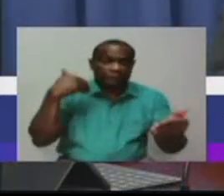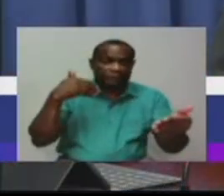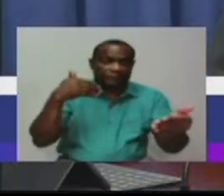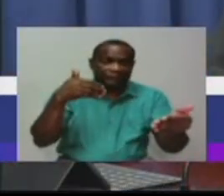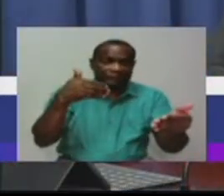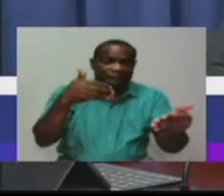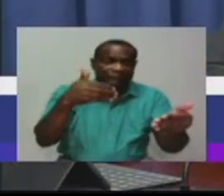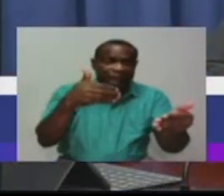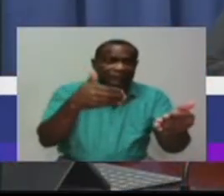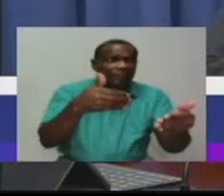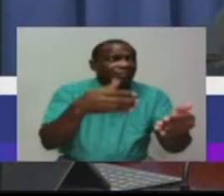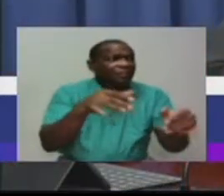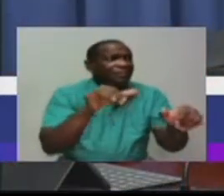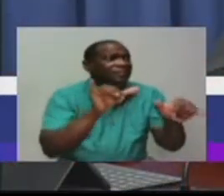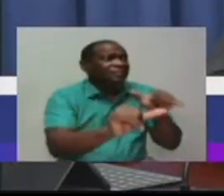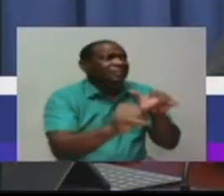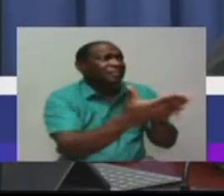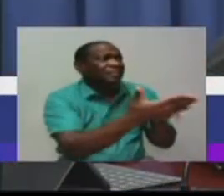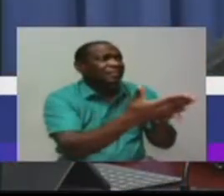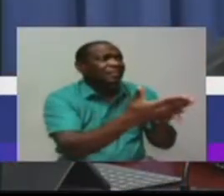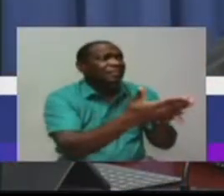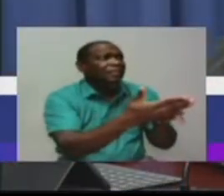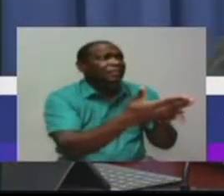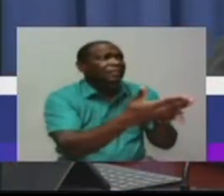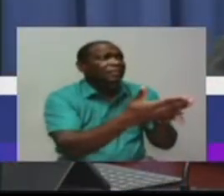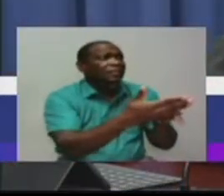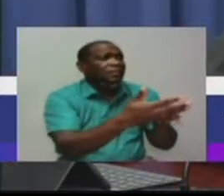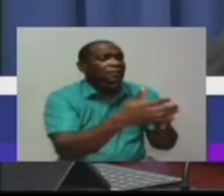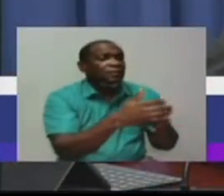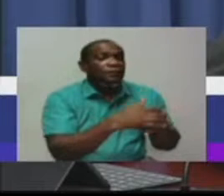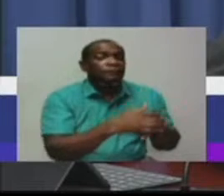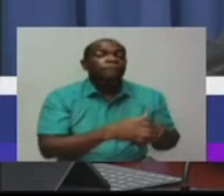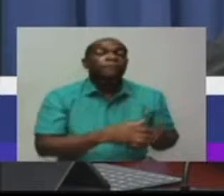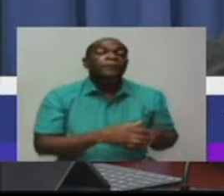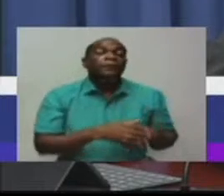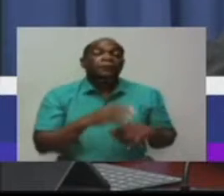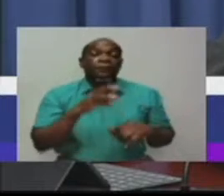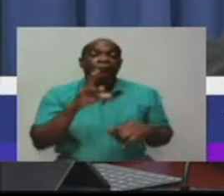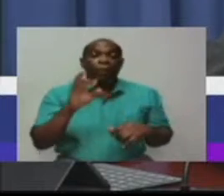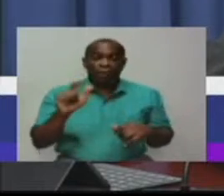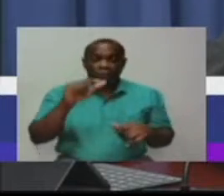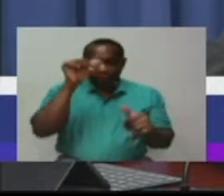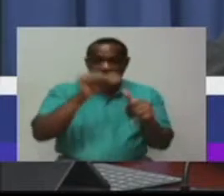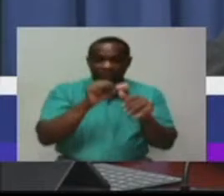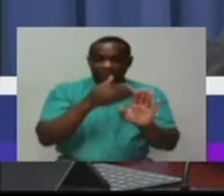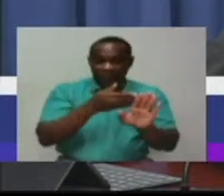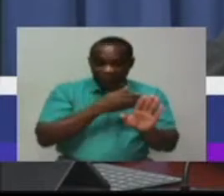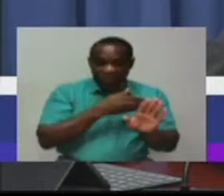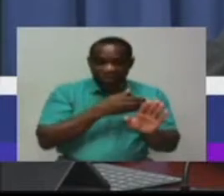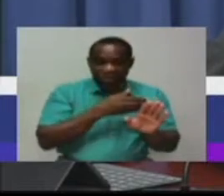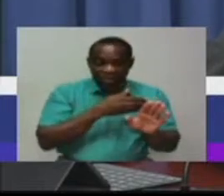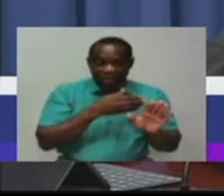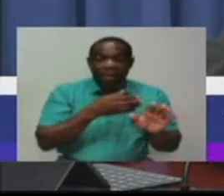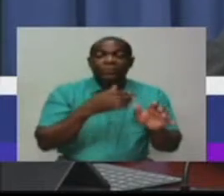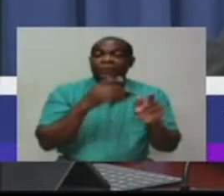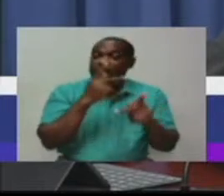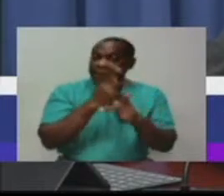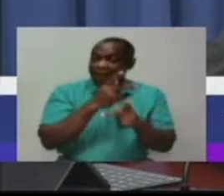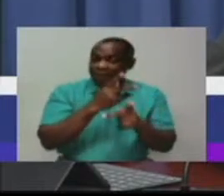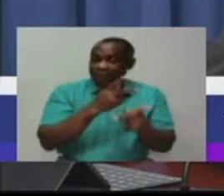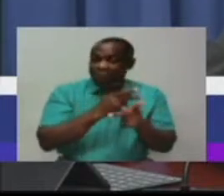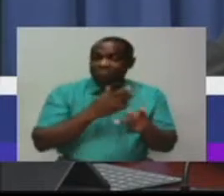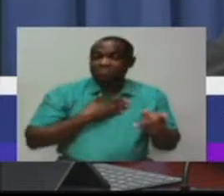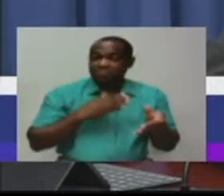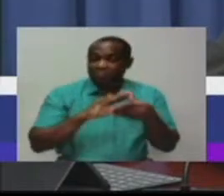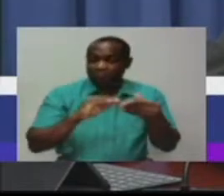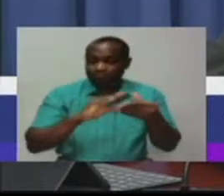say that in the first instance, we are ring fencing for children. We are now expanding to healthcare workers and